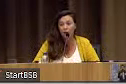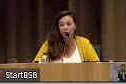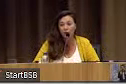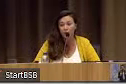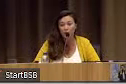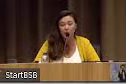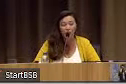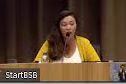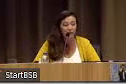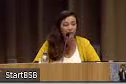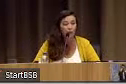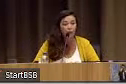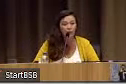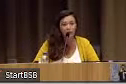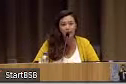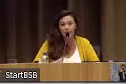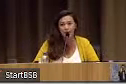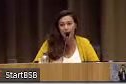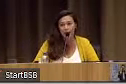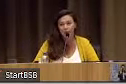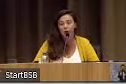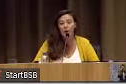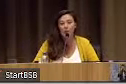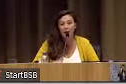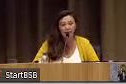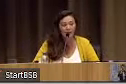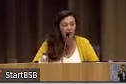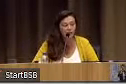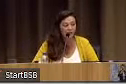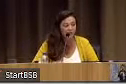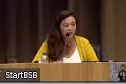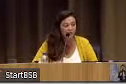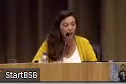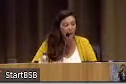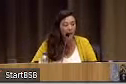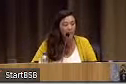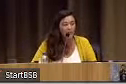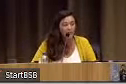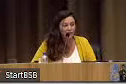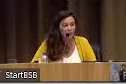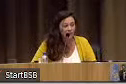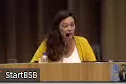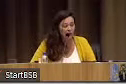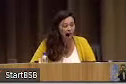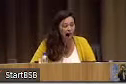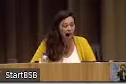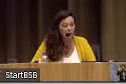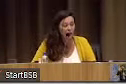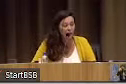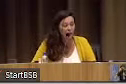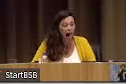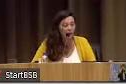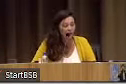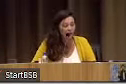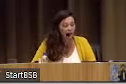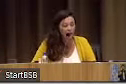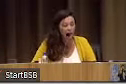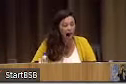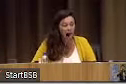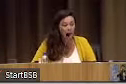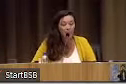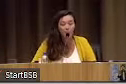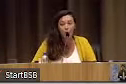AI. I would like you to reflect about this. We don't use these data for this yet, but